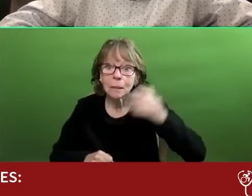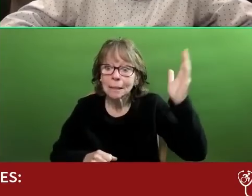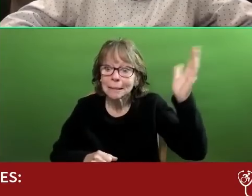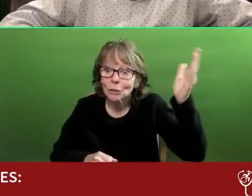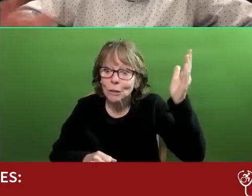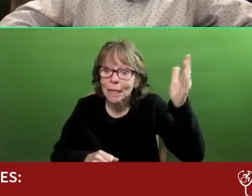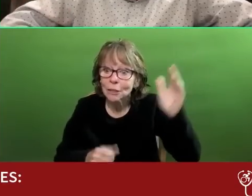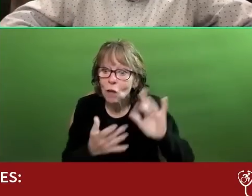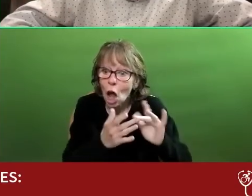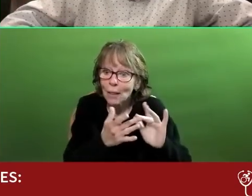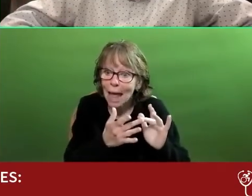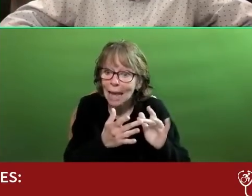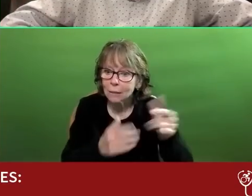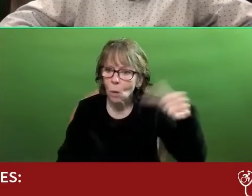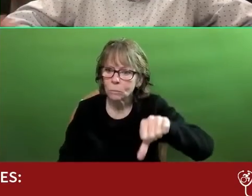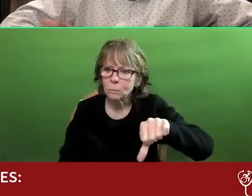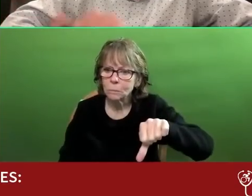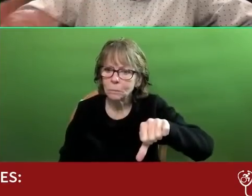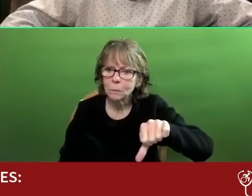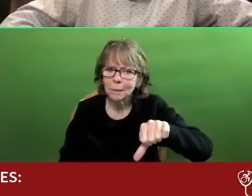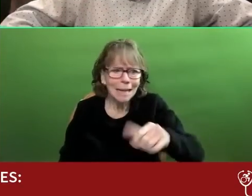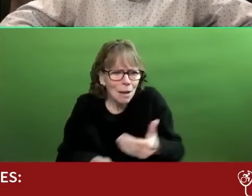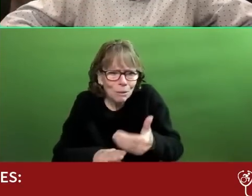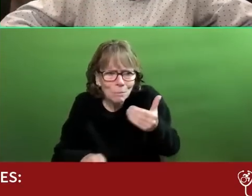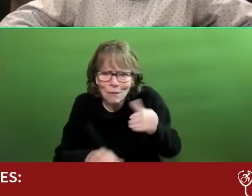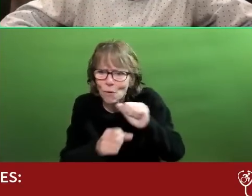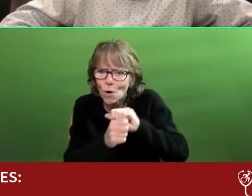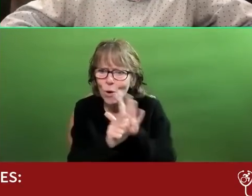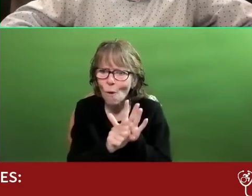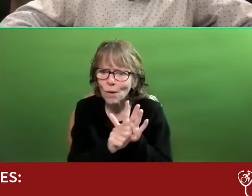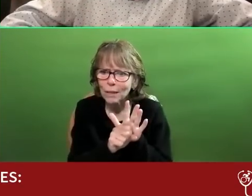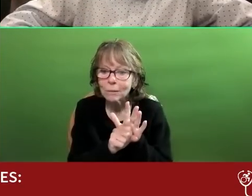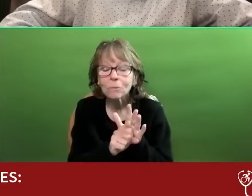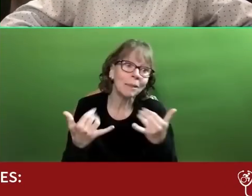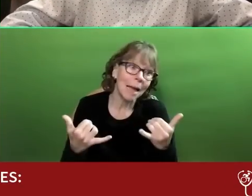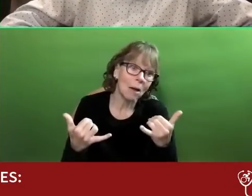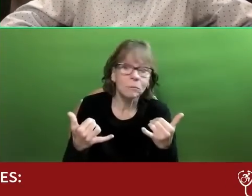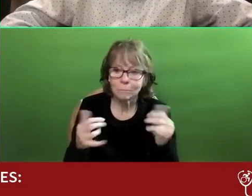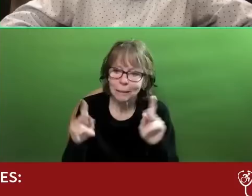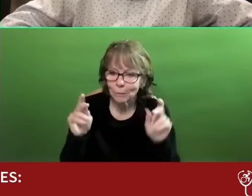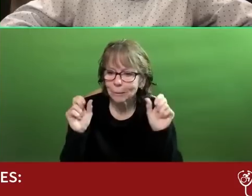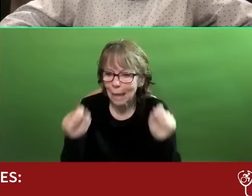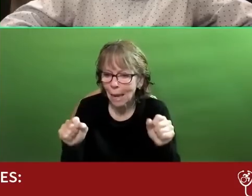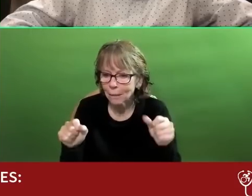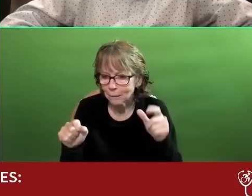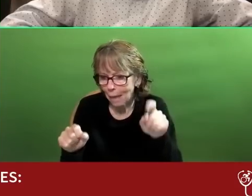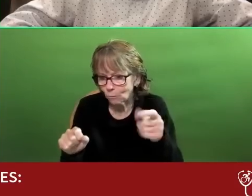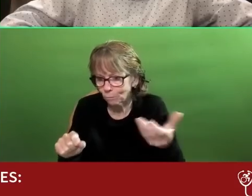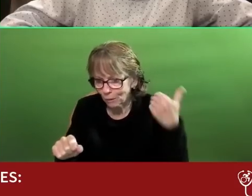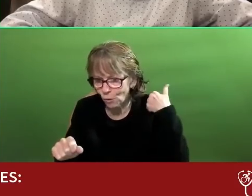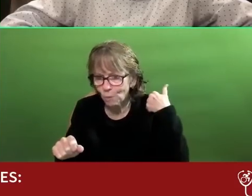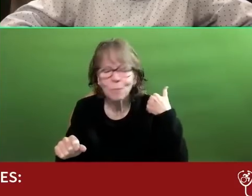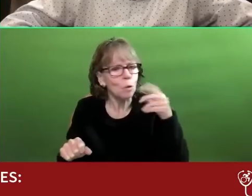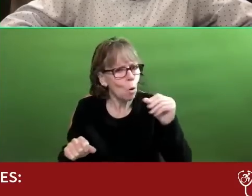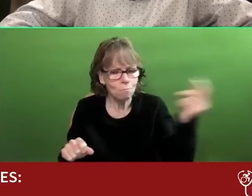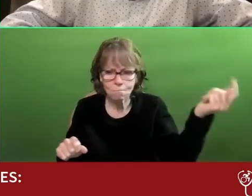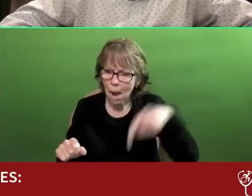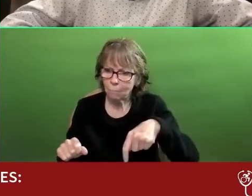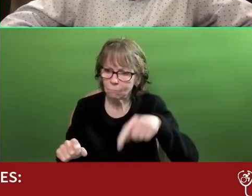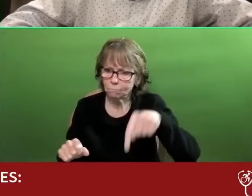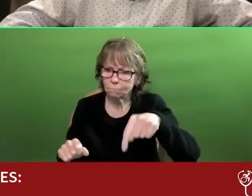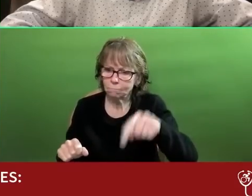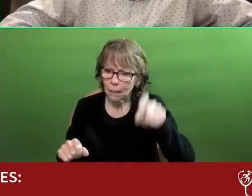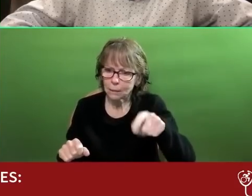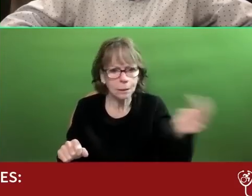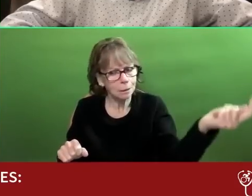was denied. Of course, it was pre-COVID, so maybe things would be different now. Who knows? I was told that I must defend in person, and I must do